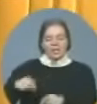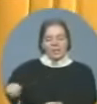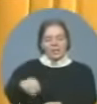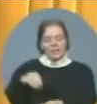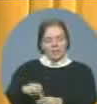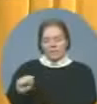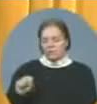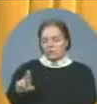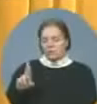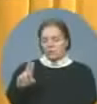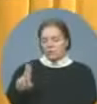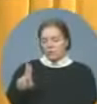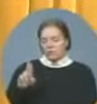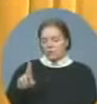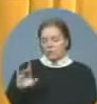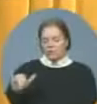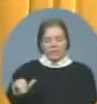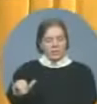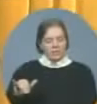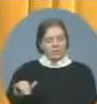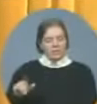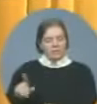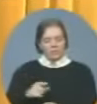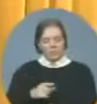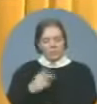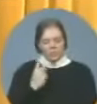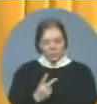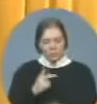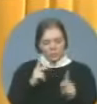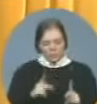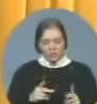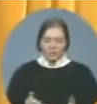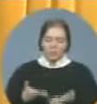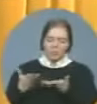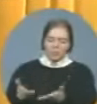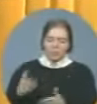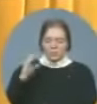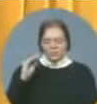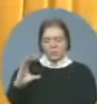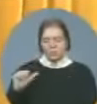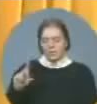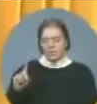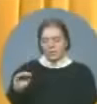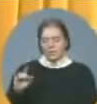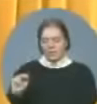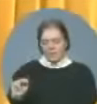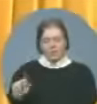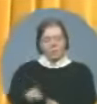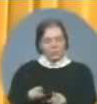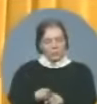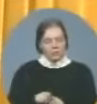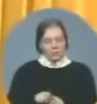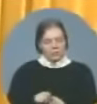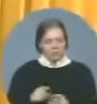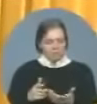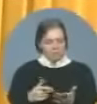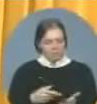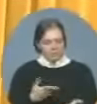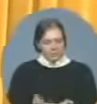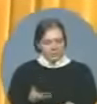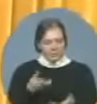to him, they were showing their disrespect to our entire community. Why did the Prime Minister do nothing to stop